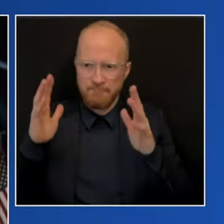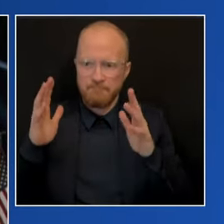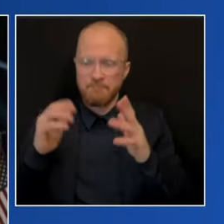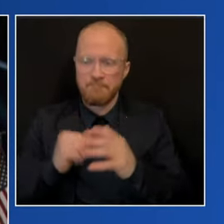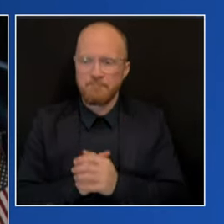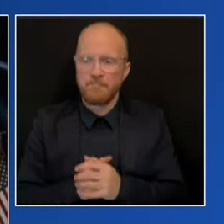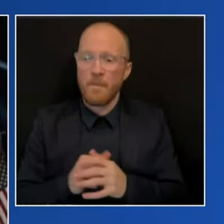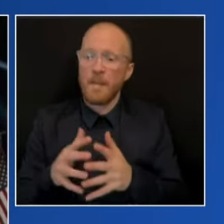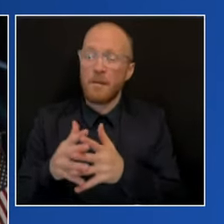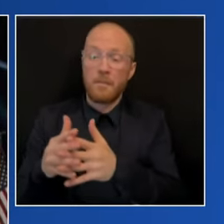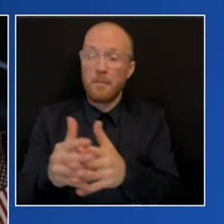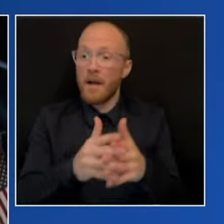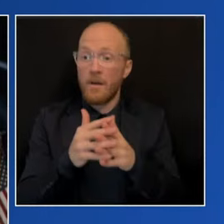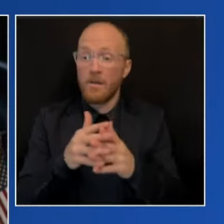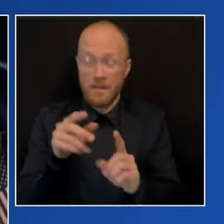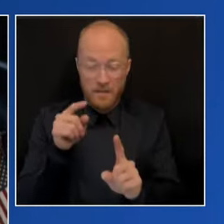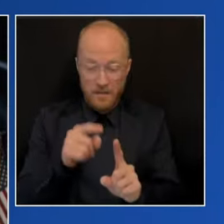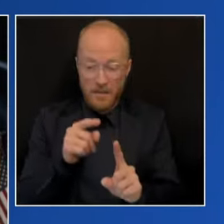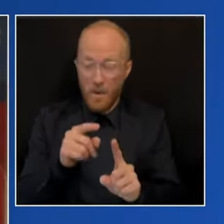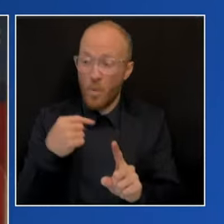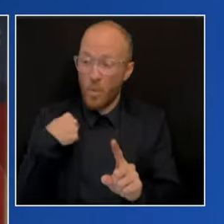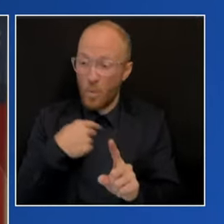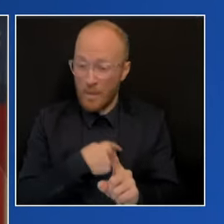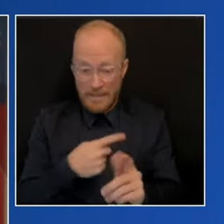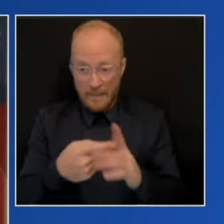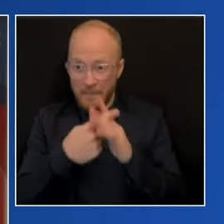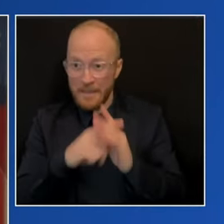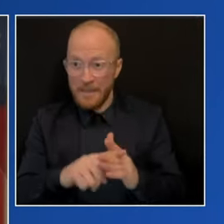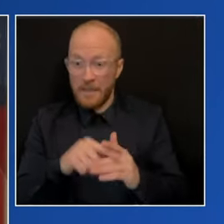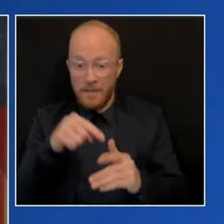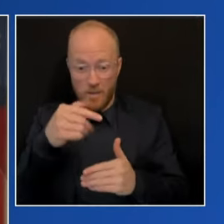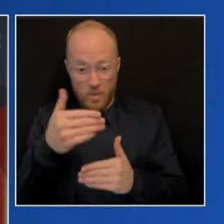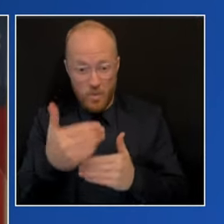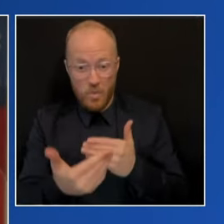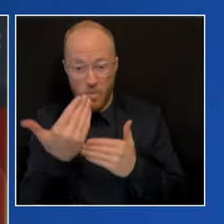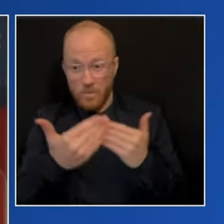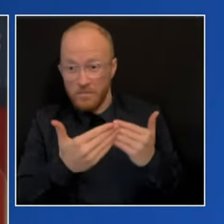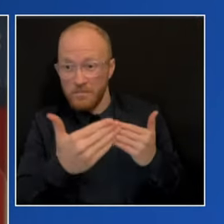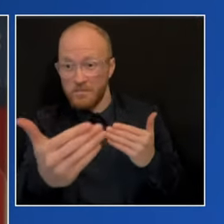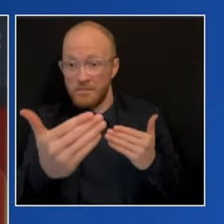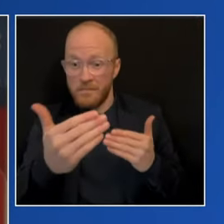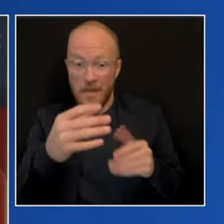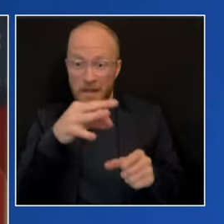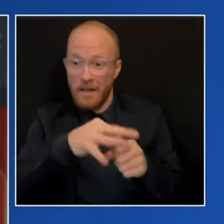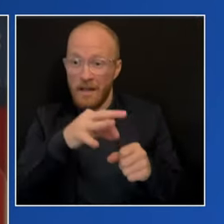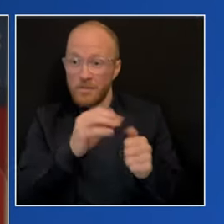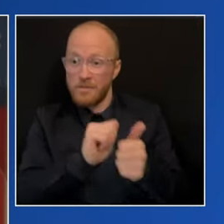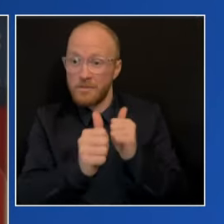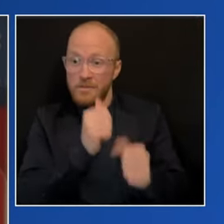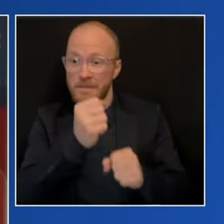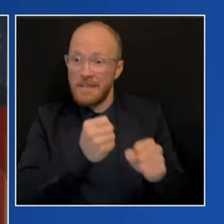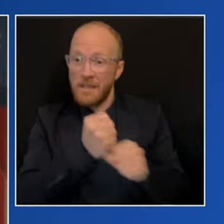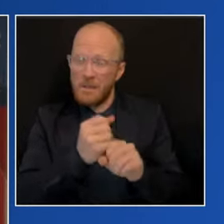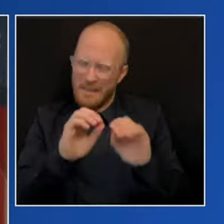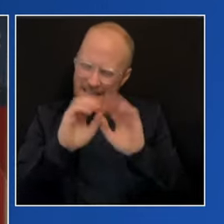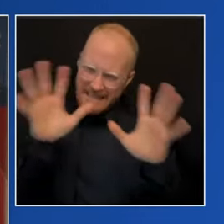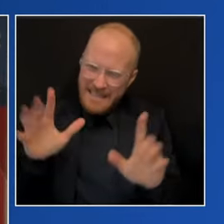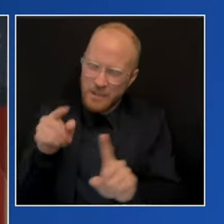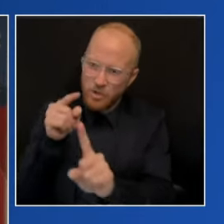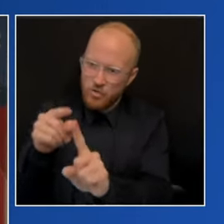America, as we begin this election year, we must be clear, democracy is on the